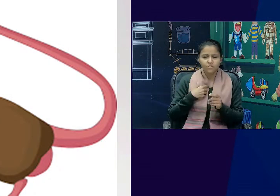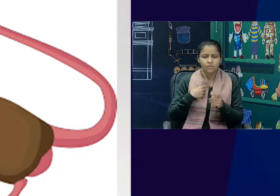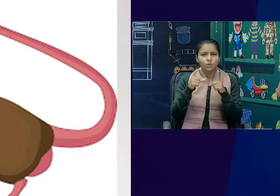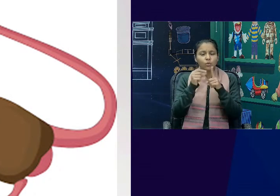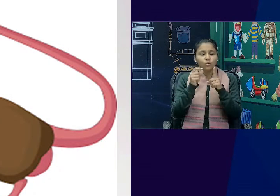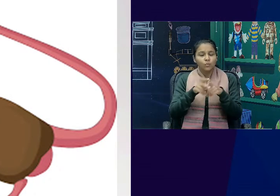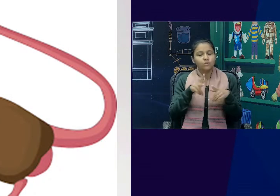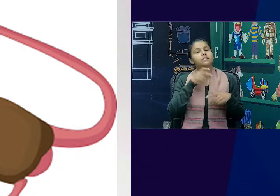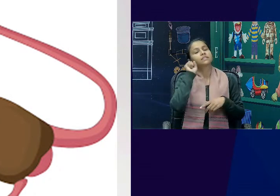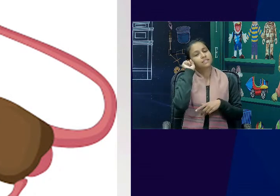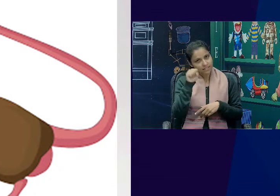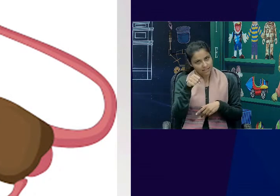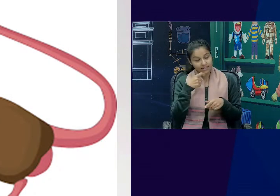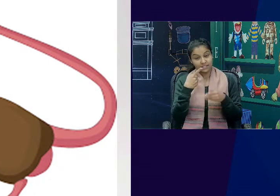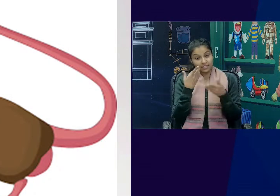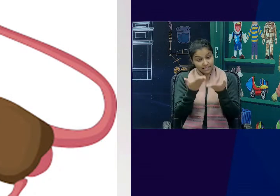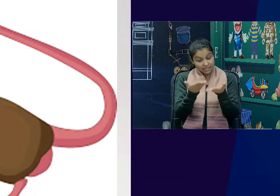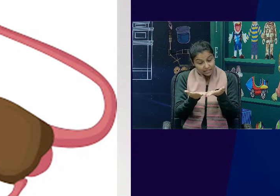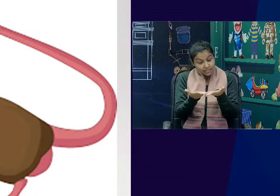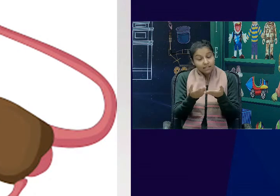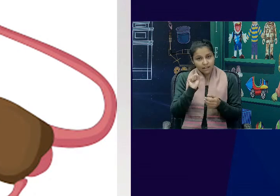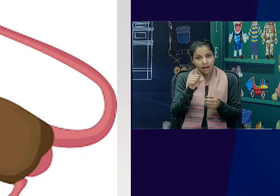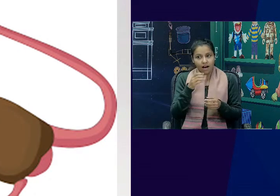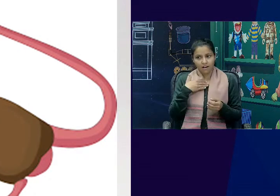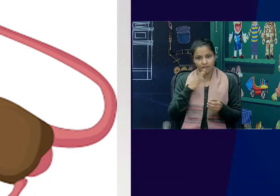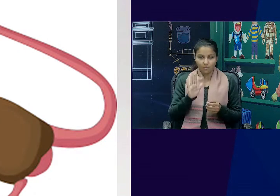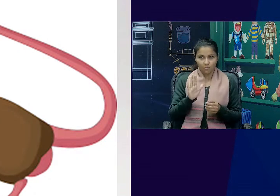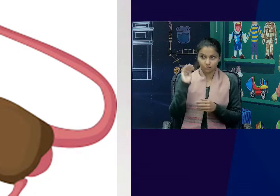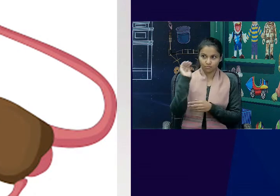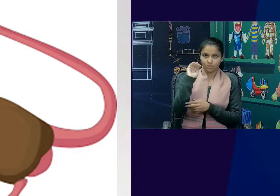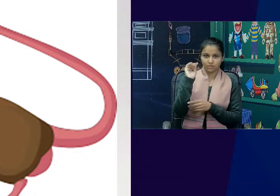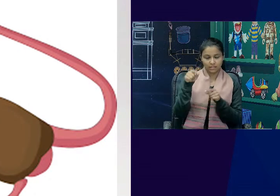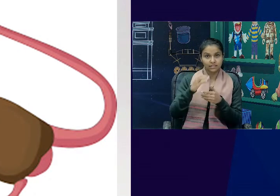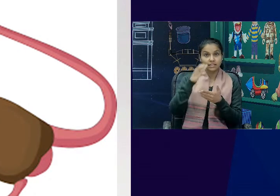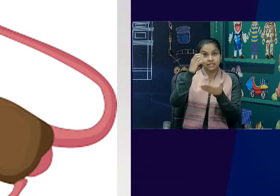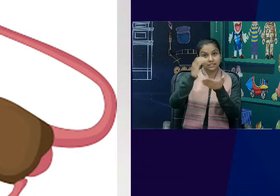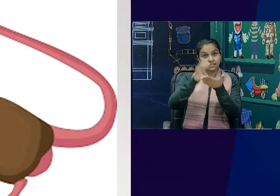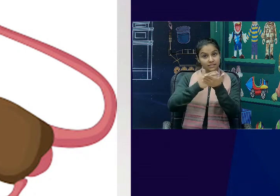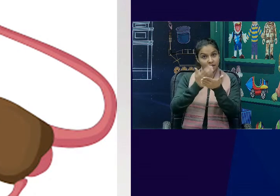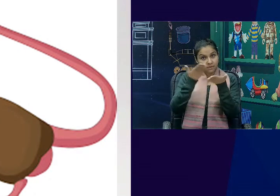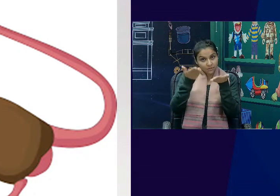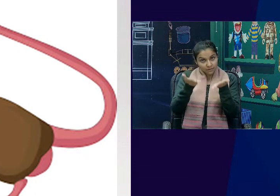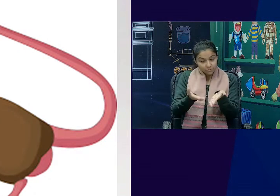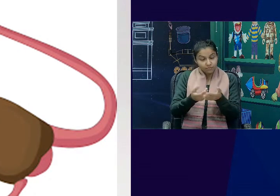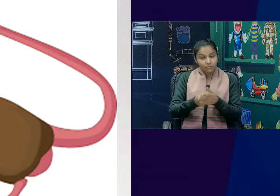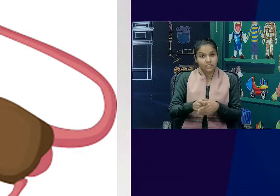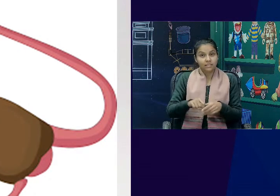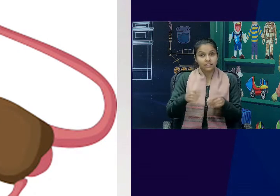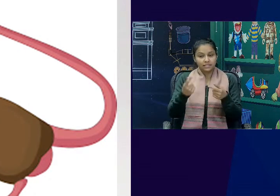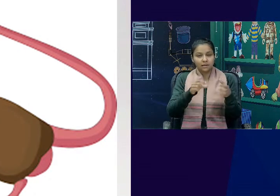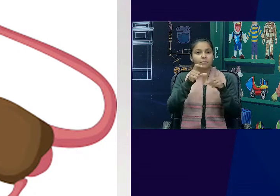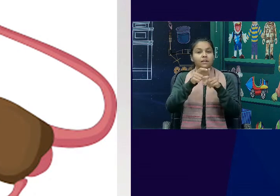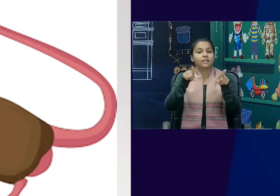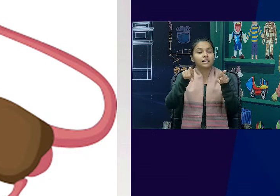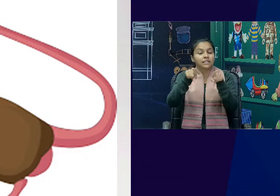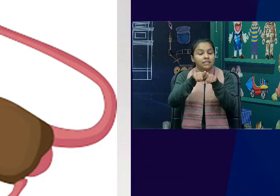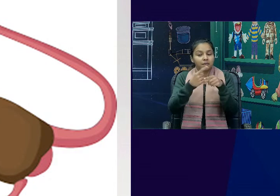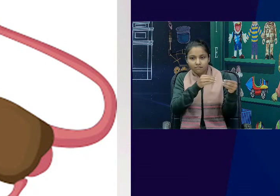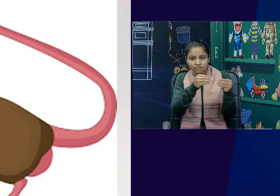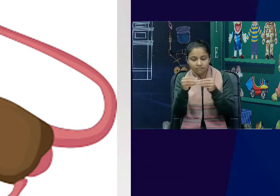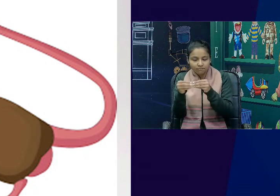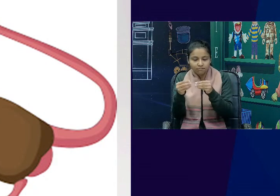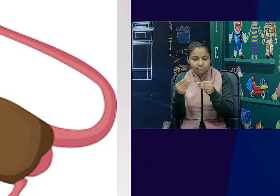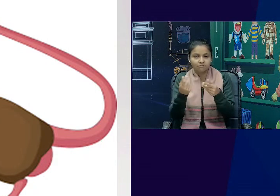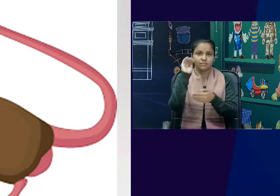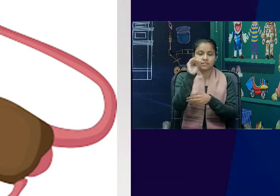them, yes, it is a sound of a snake, and the chapter which we today are going to study deals with snake also. And